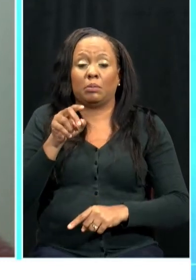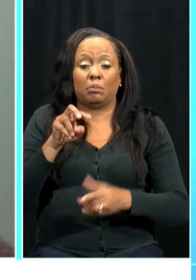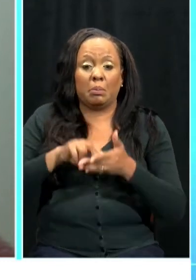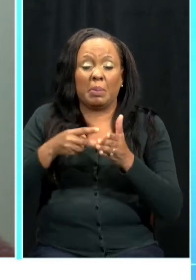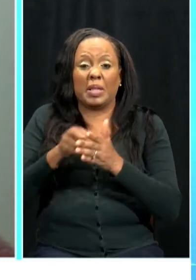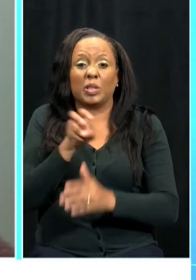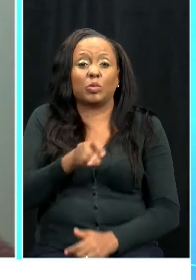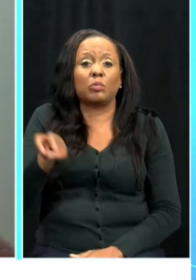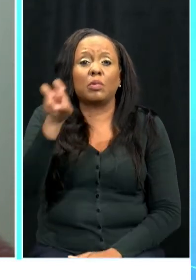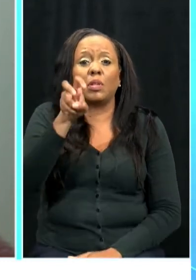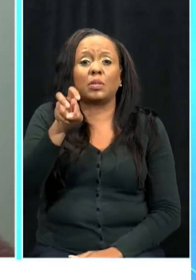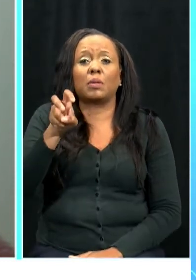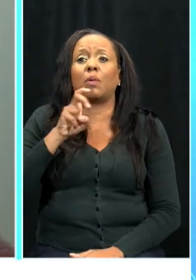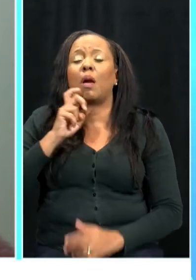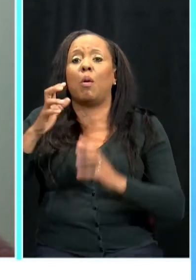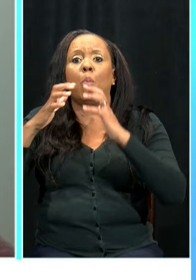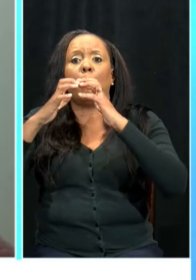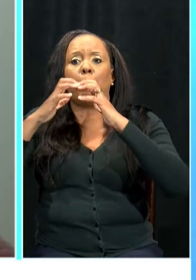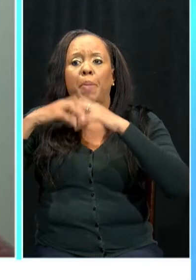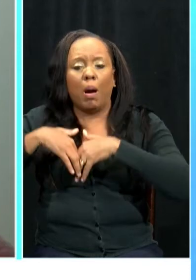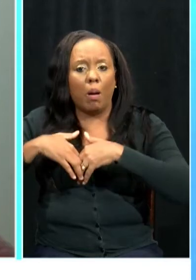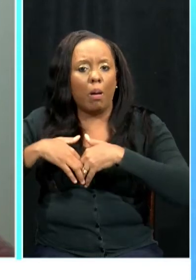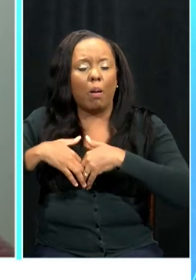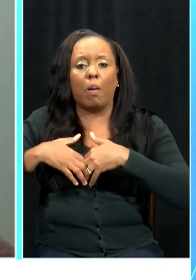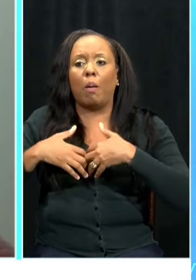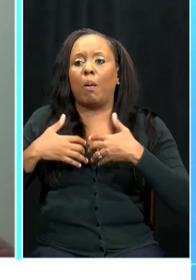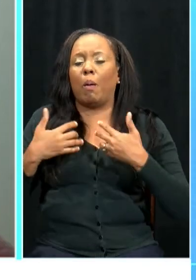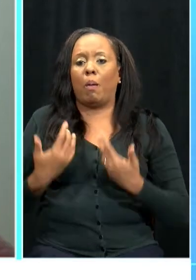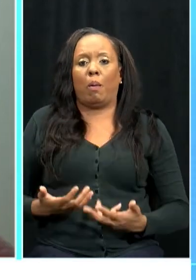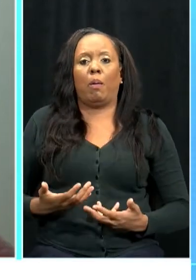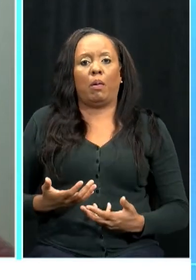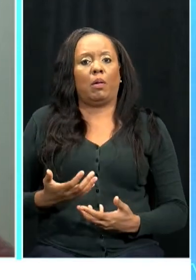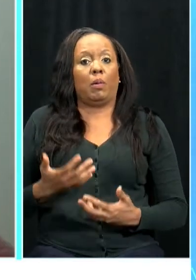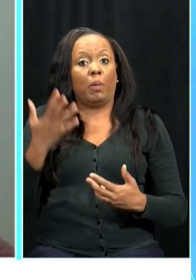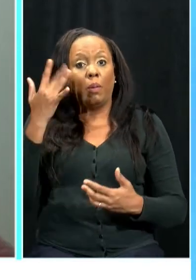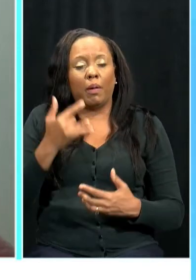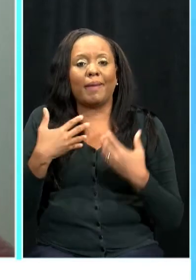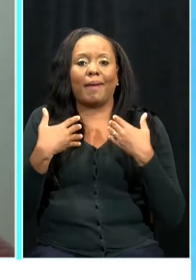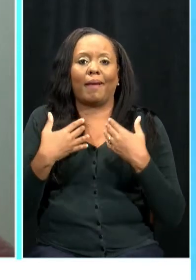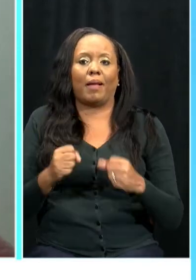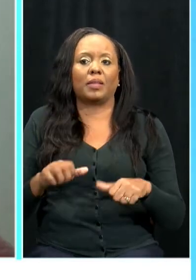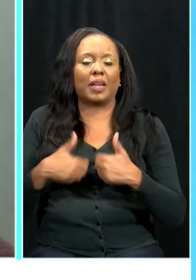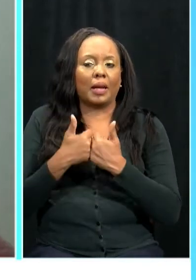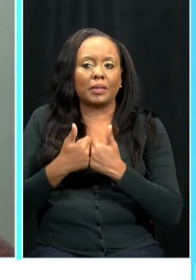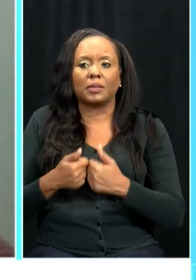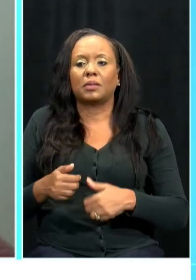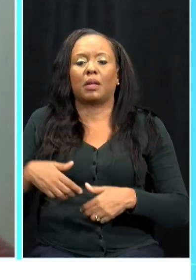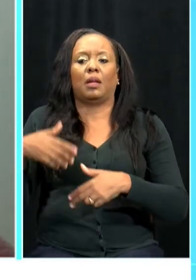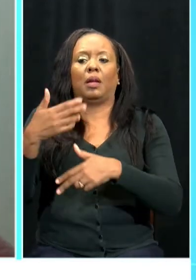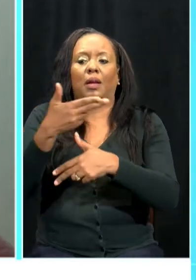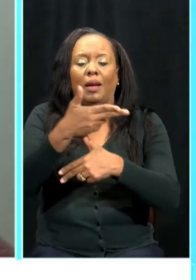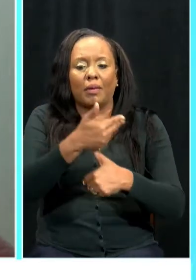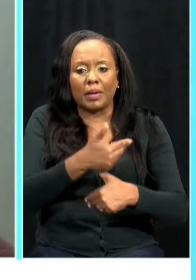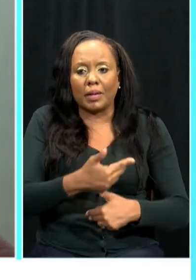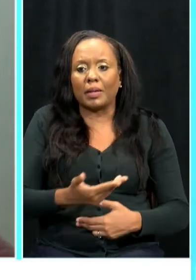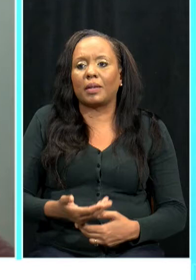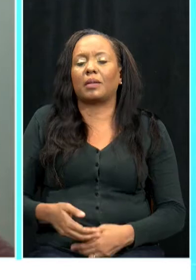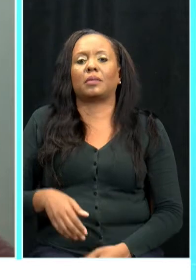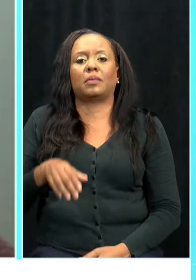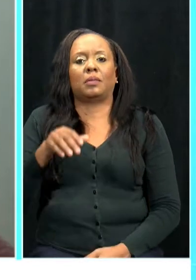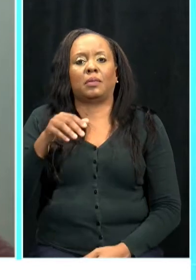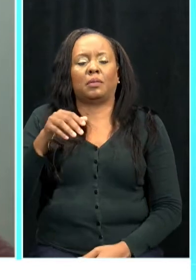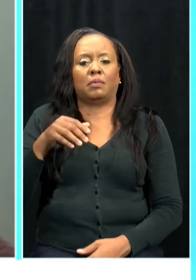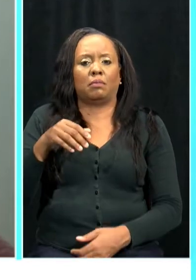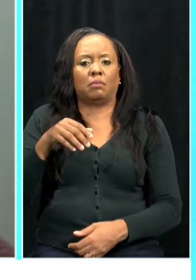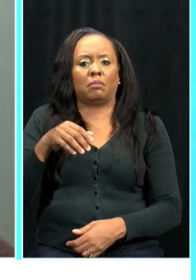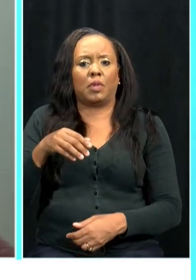that presented us with a life and death public health challenge. Hurricanes, the Superior volcano,